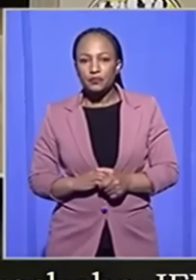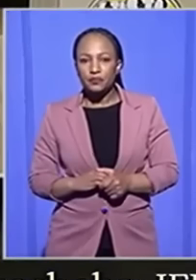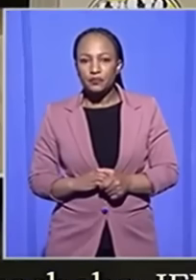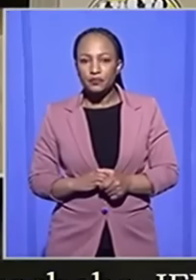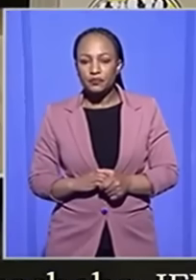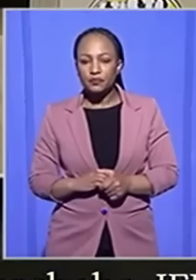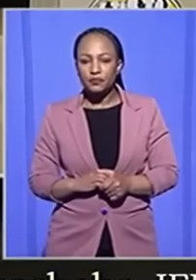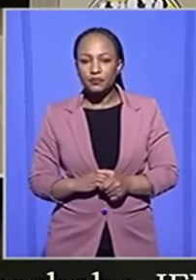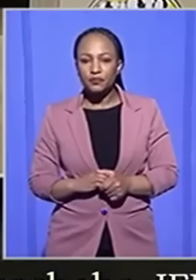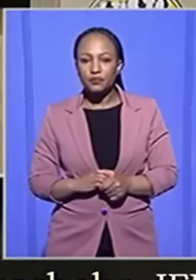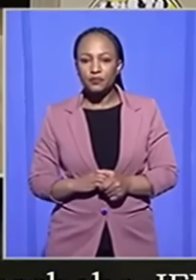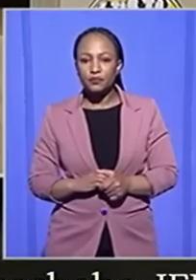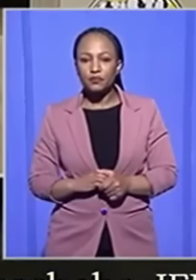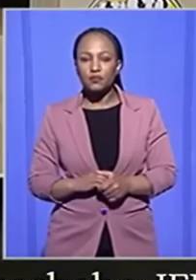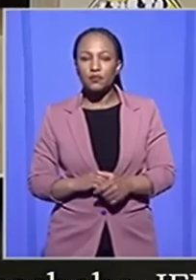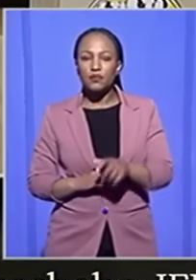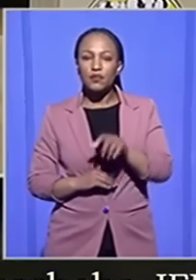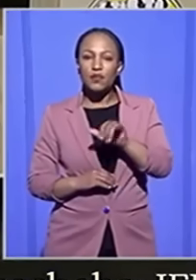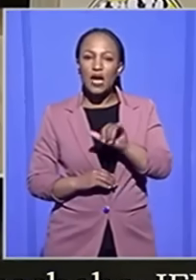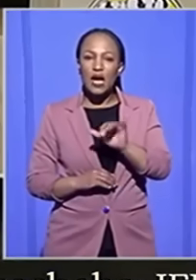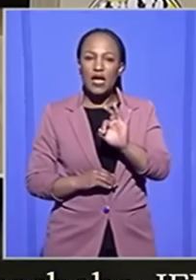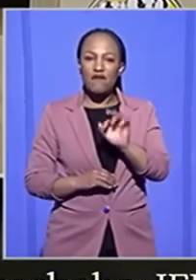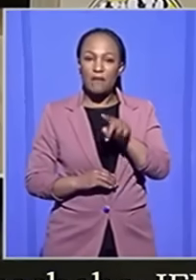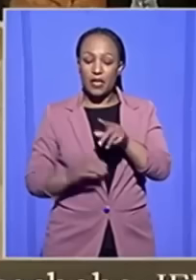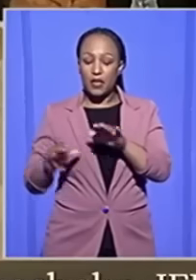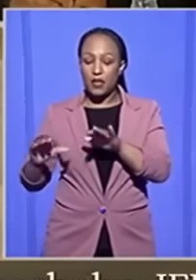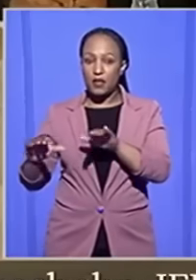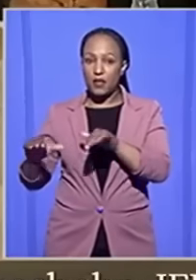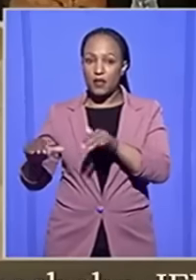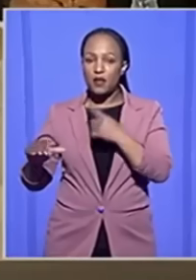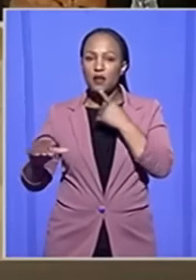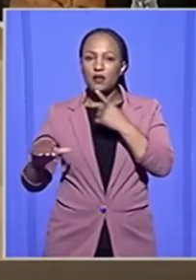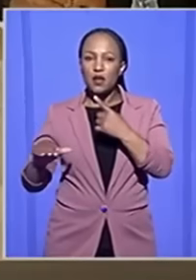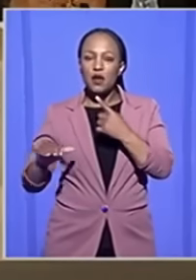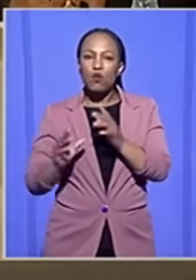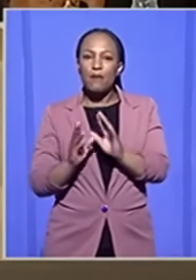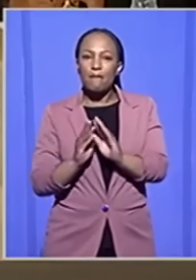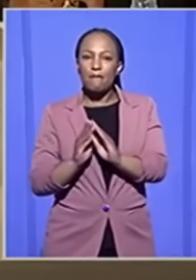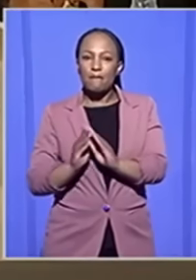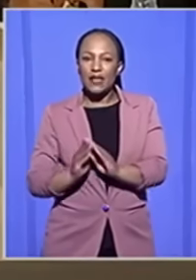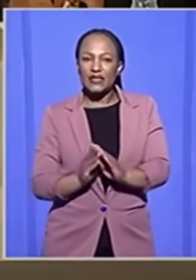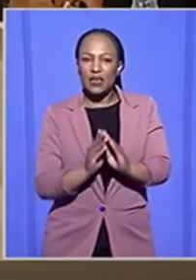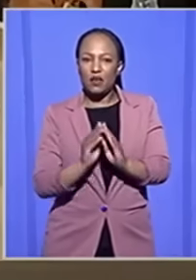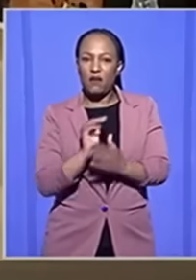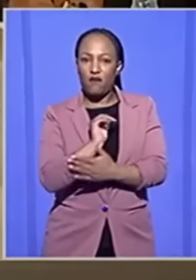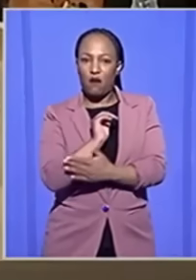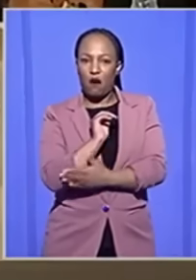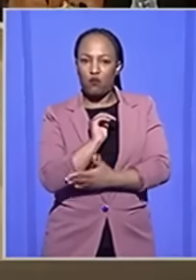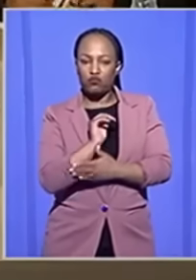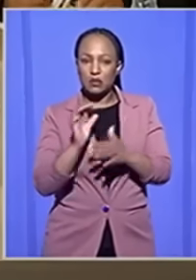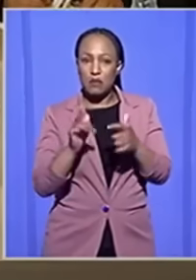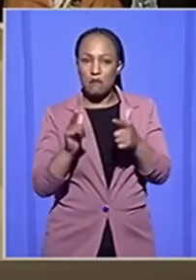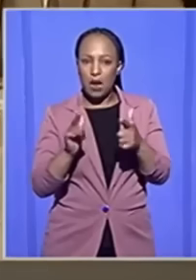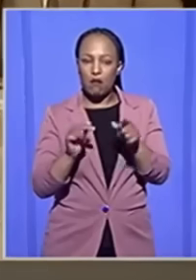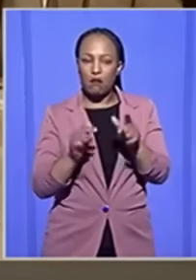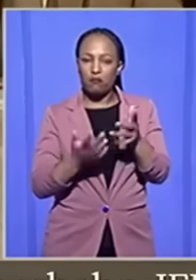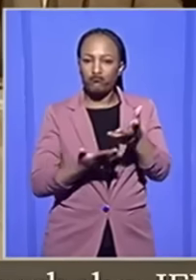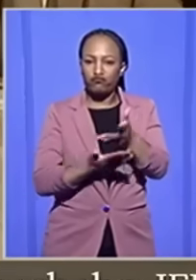IFP ya ditherisano tsa bosetšhaba tseo di lebeletseng go sekaseka dikgwetlho tsa naga le gore di ka rarabololwa jang ke kgato e botlhokwa